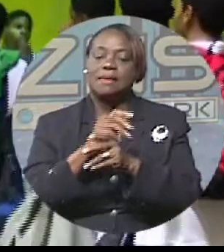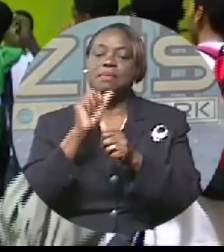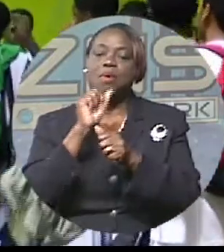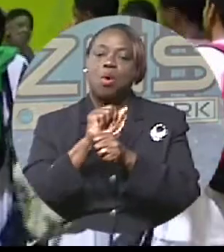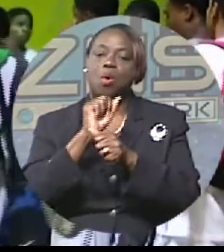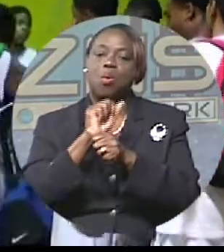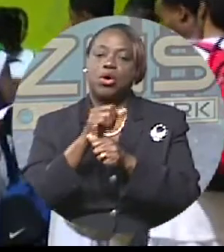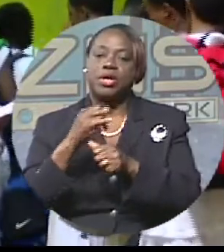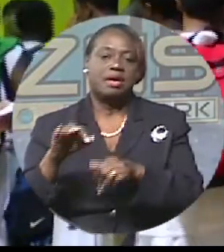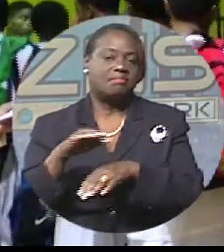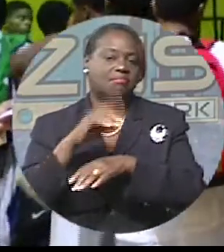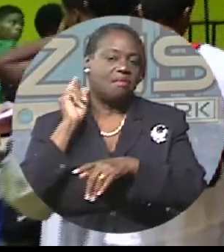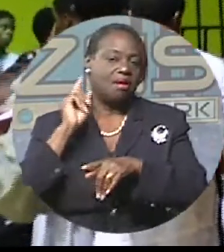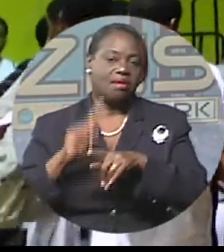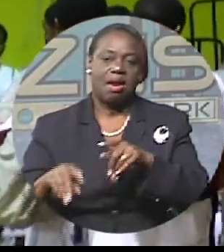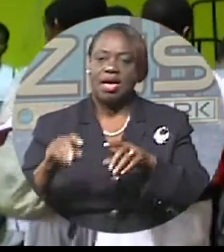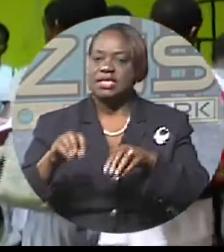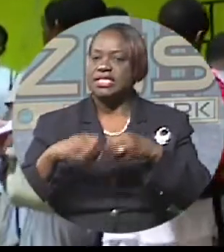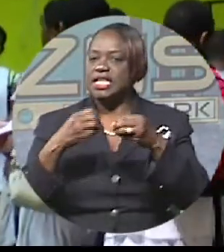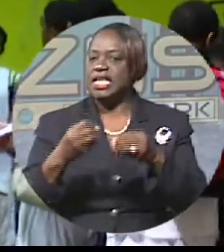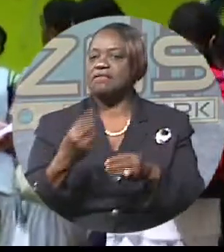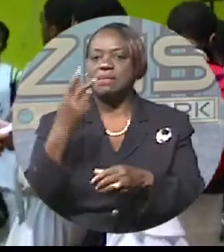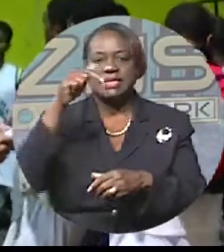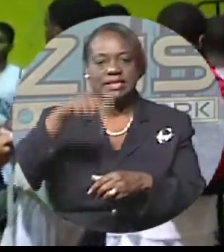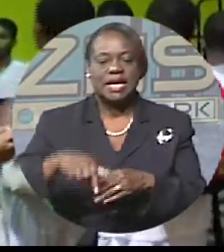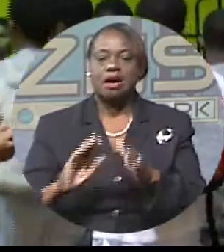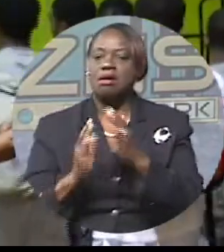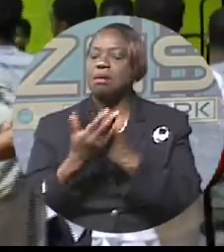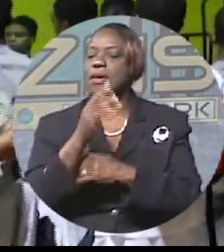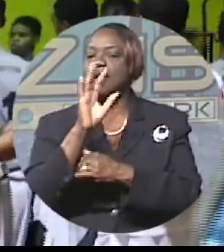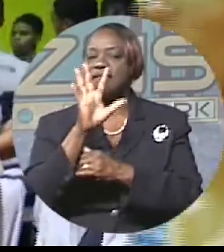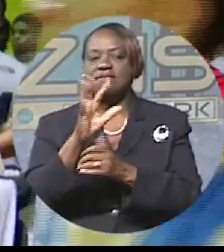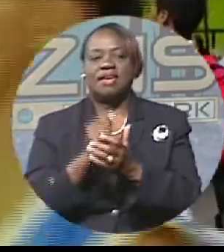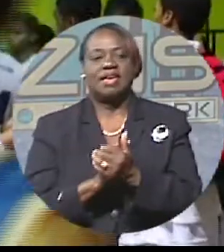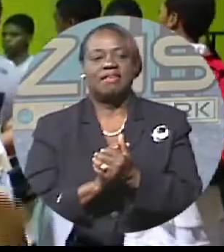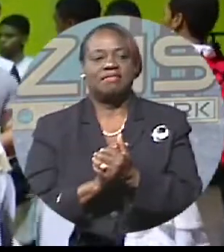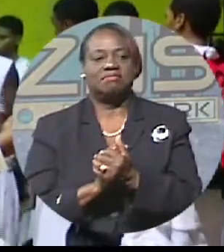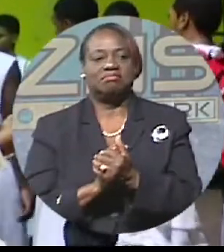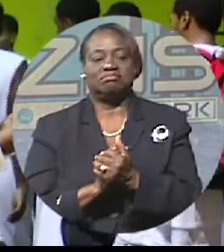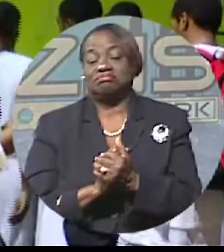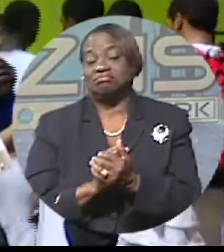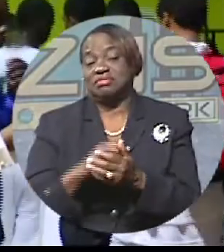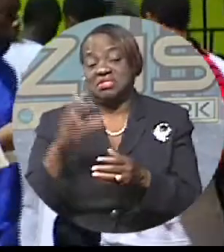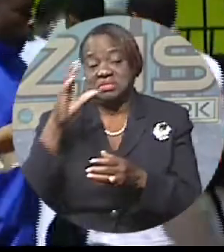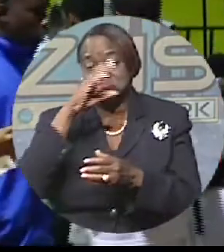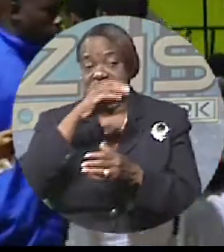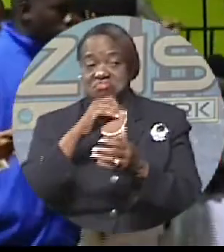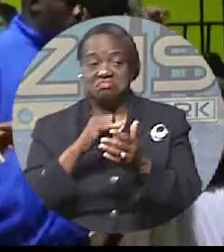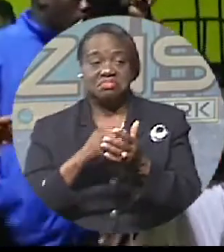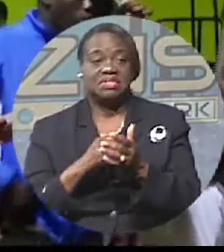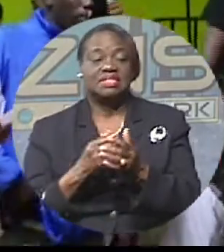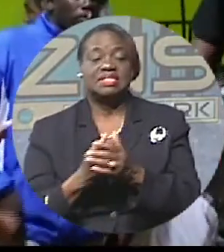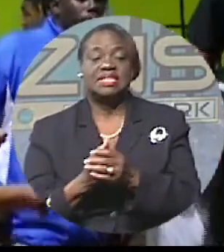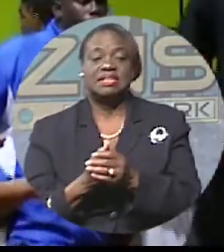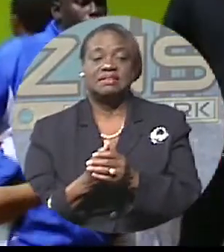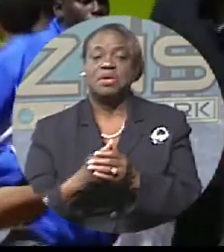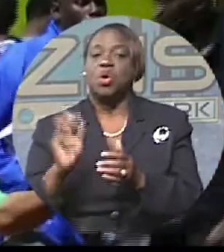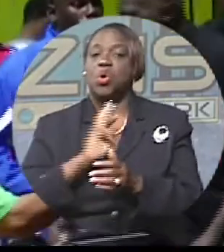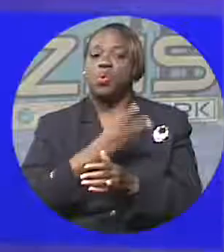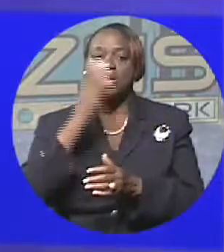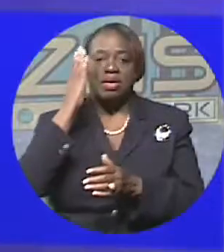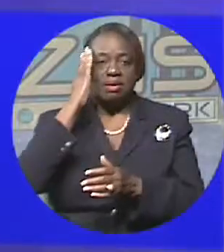give up, you know. We was down with five. We was raining it. Too much turnovers, missed layups. But we can change